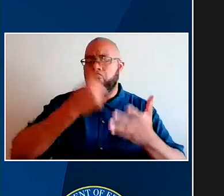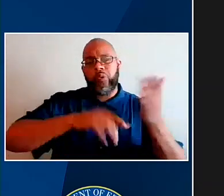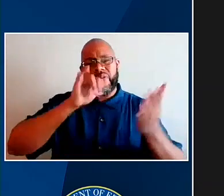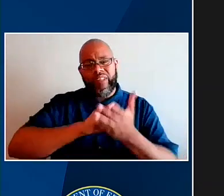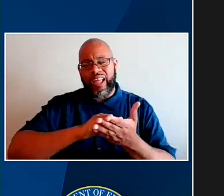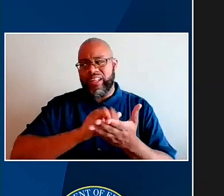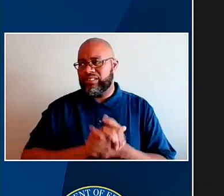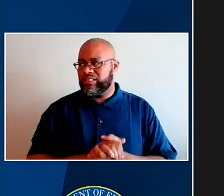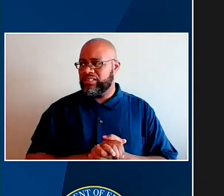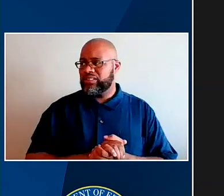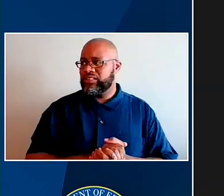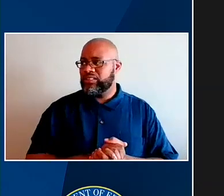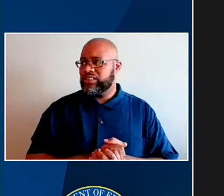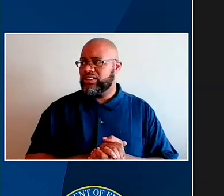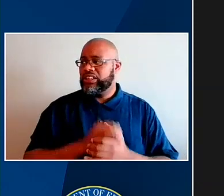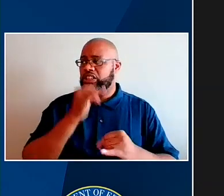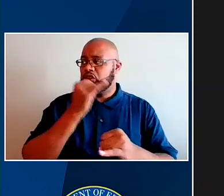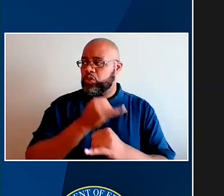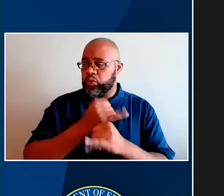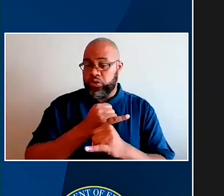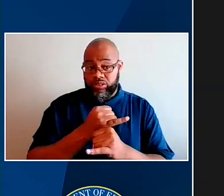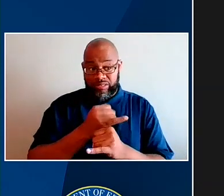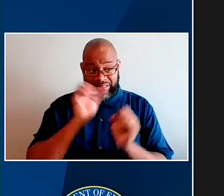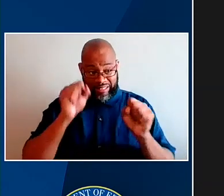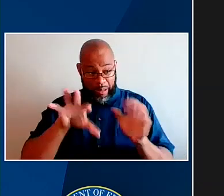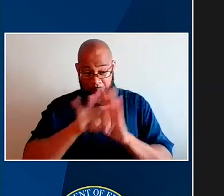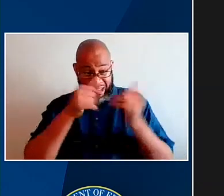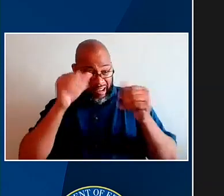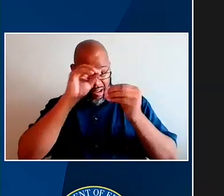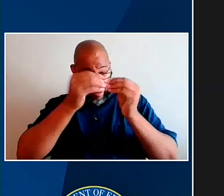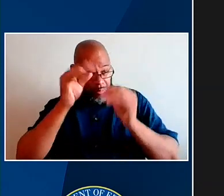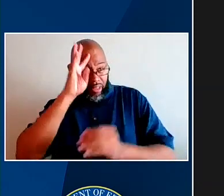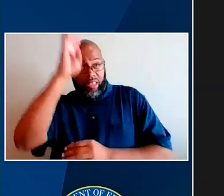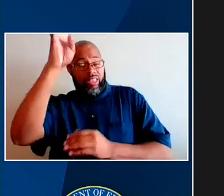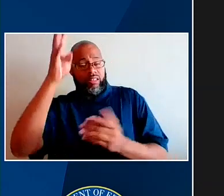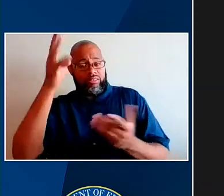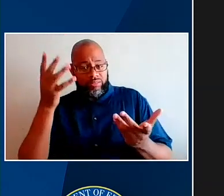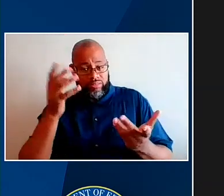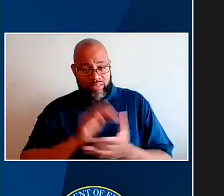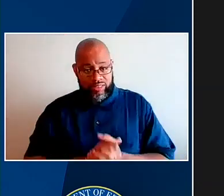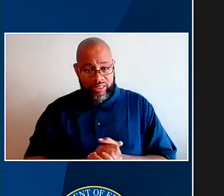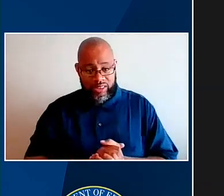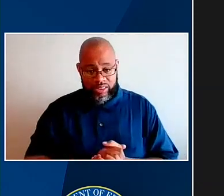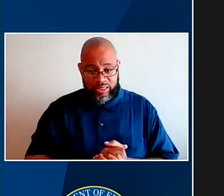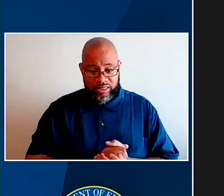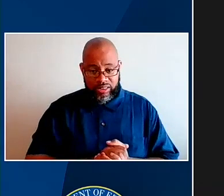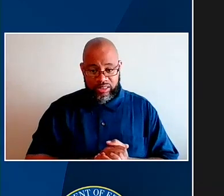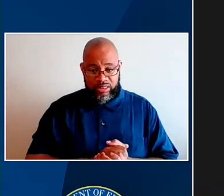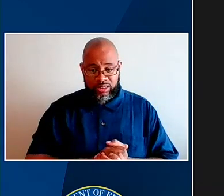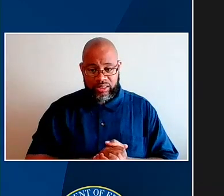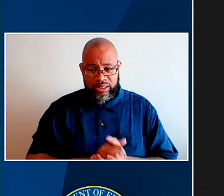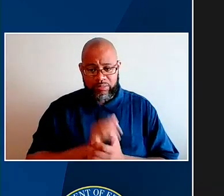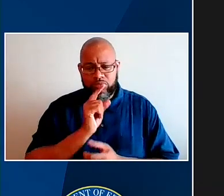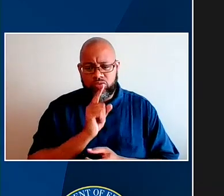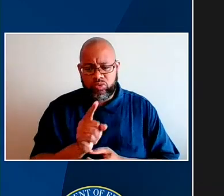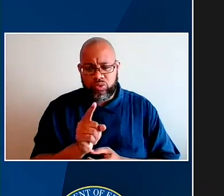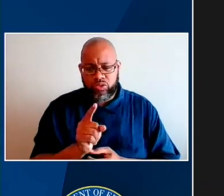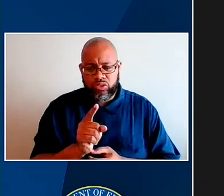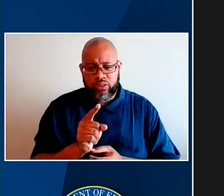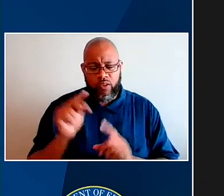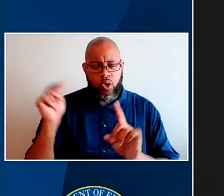mean, is the institution at liberty to just pick any number as long as it's lesser than? Yeah, I'm not sure we've ever looked at